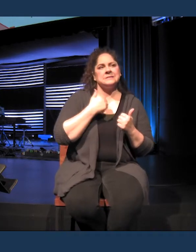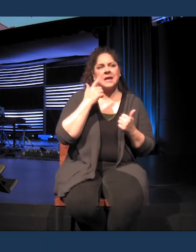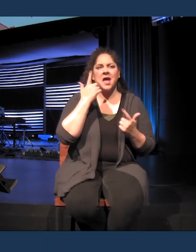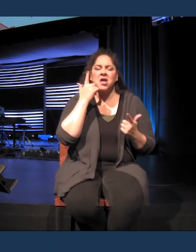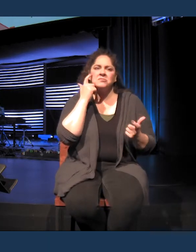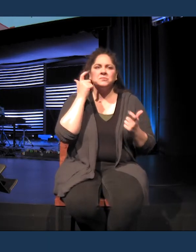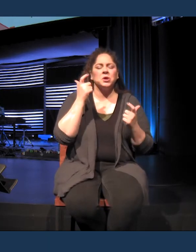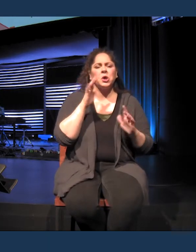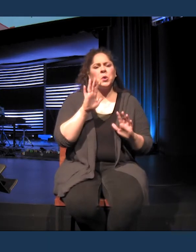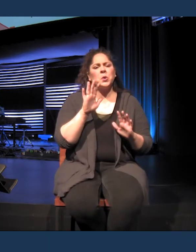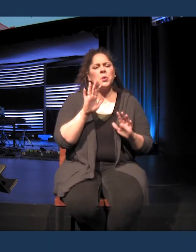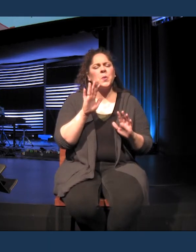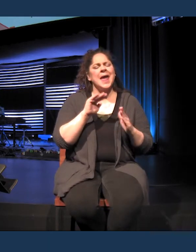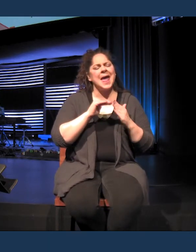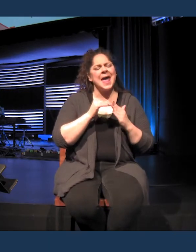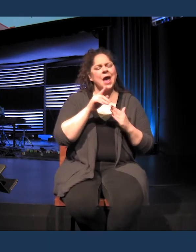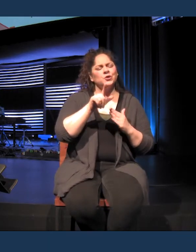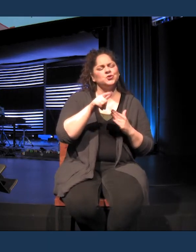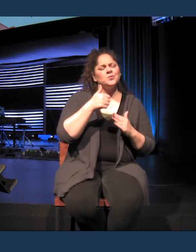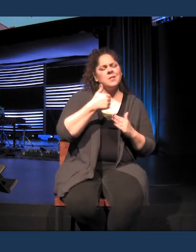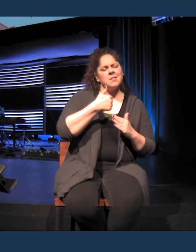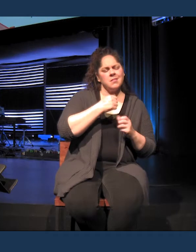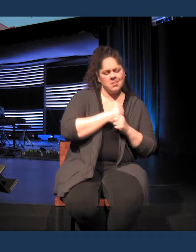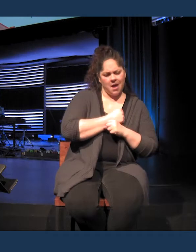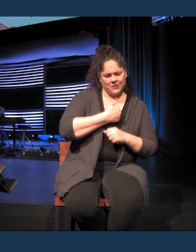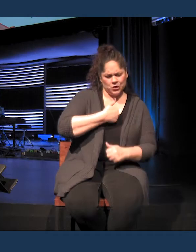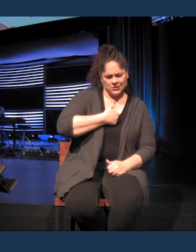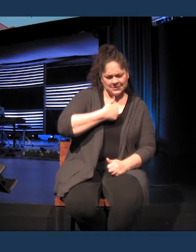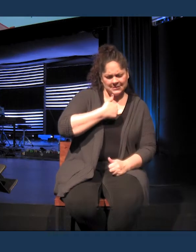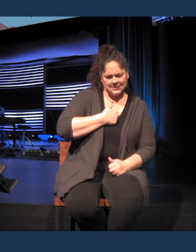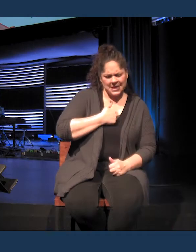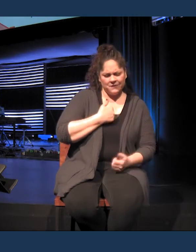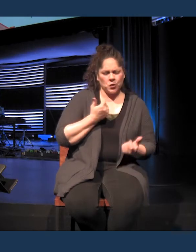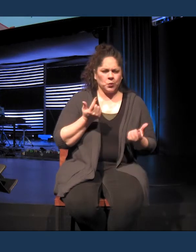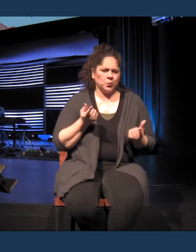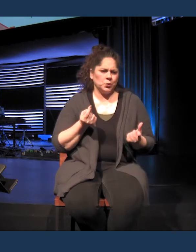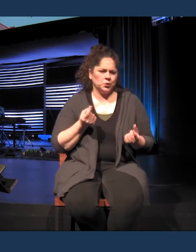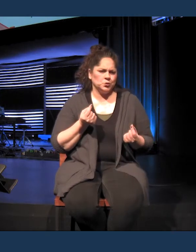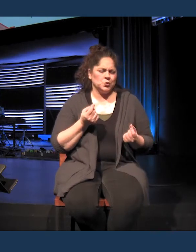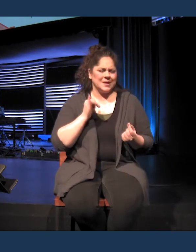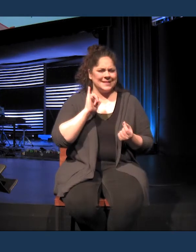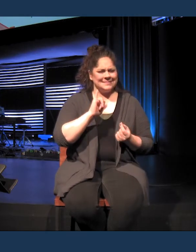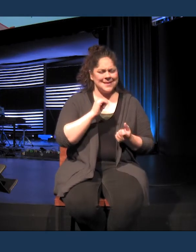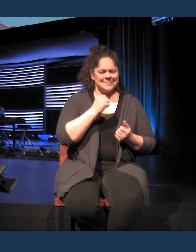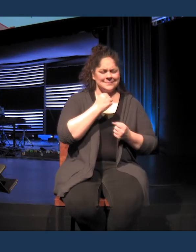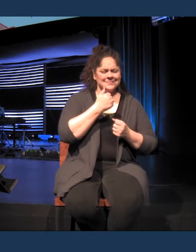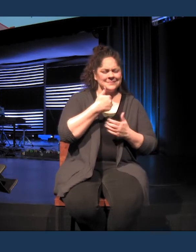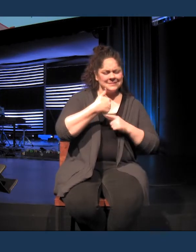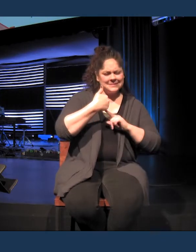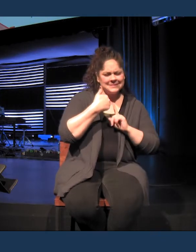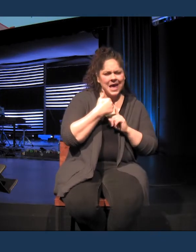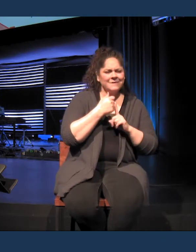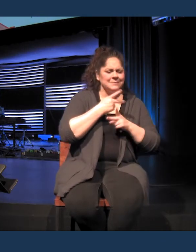It's about how do you love yourself? What is that self-preservation that kicks in? If you've ever been in a